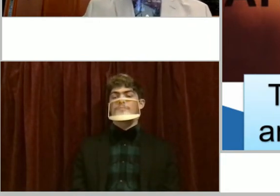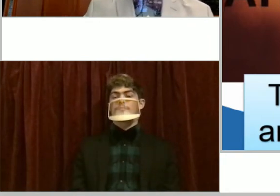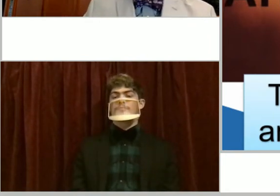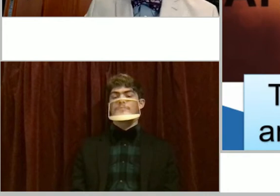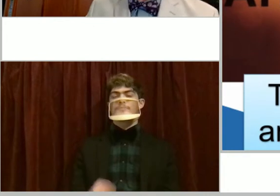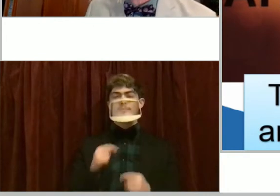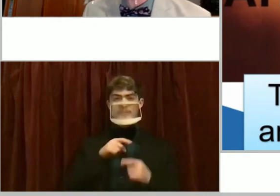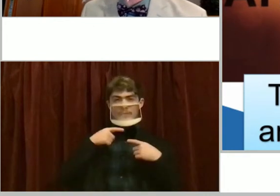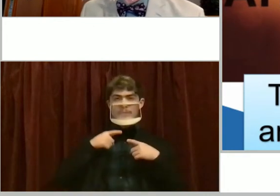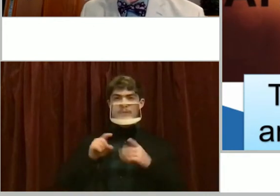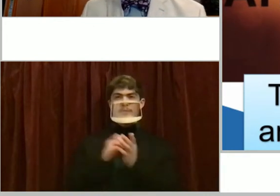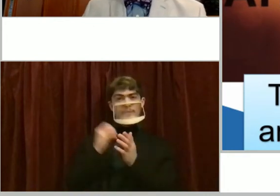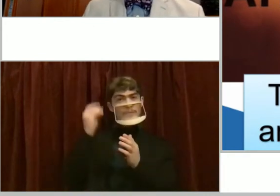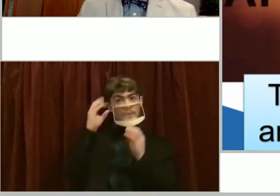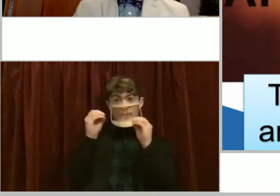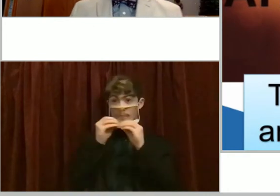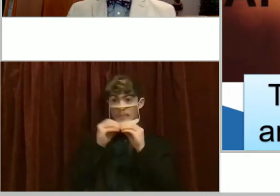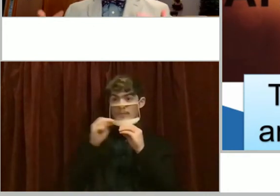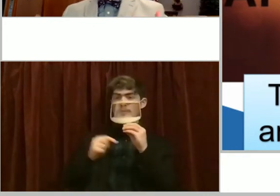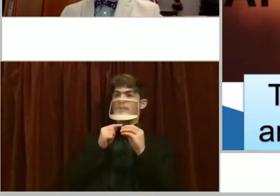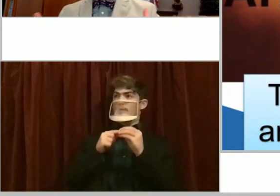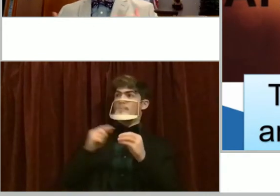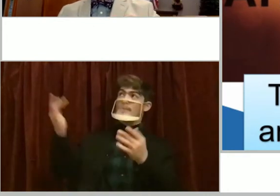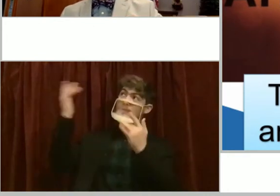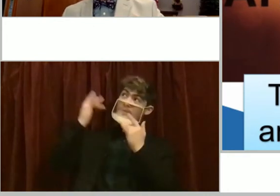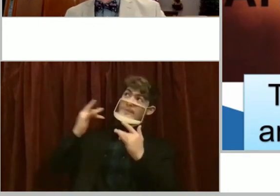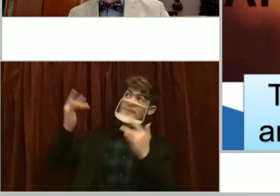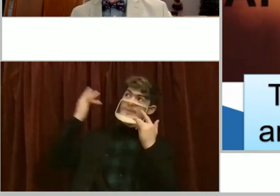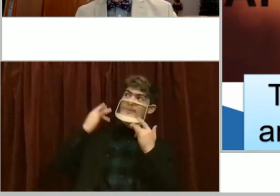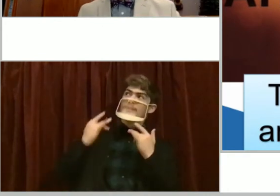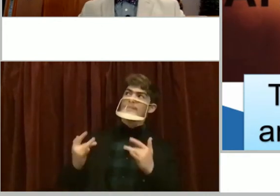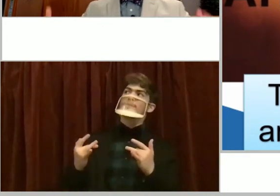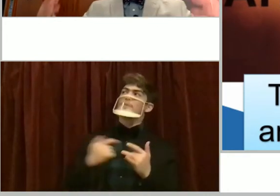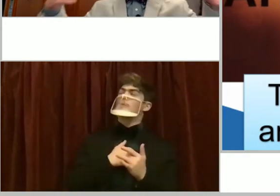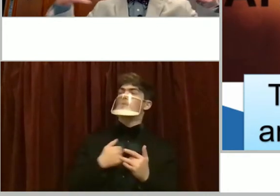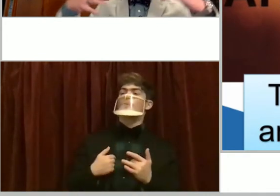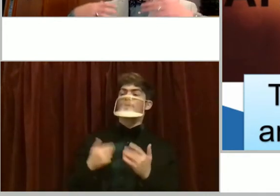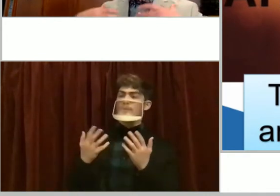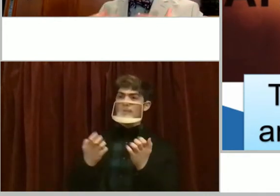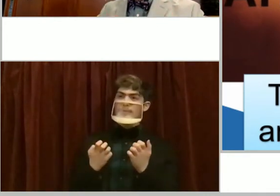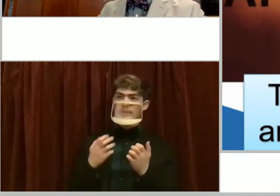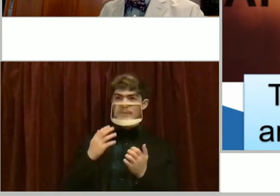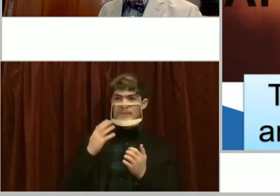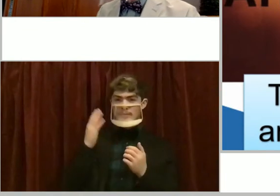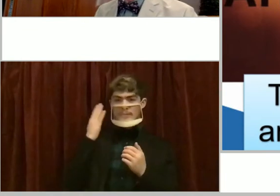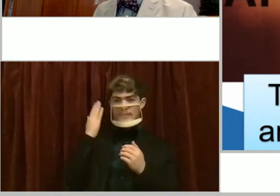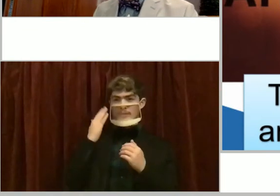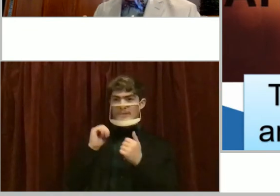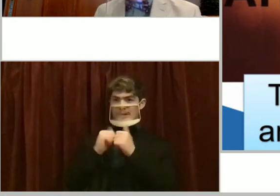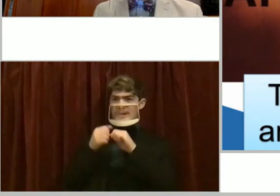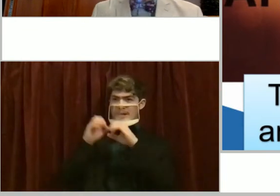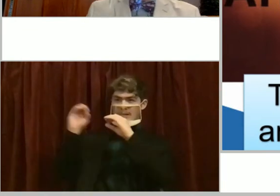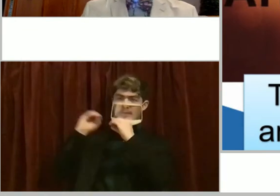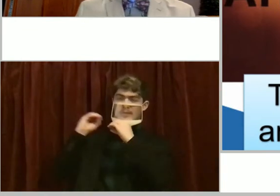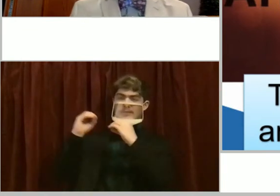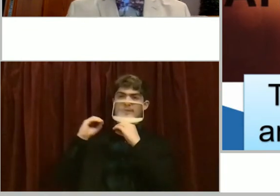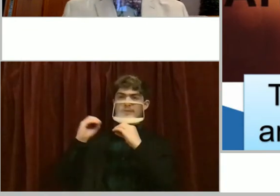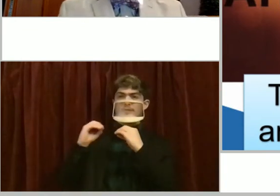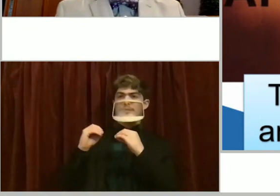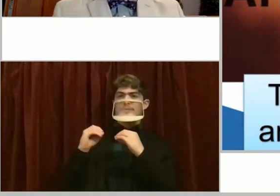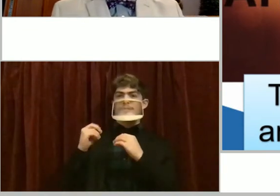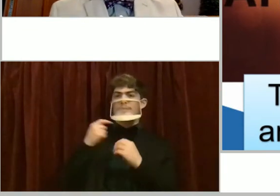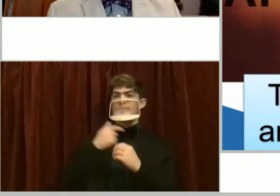God's compassion, let's see what that has to teach us as we now have the Spirit of Yahweh to